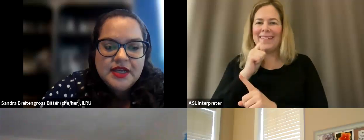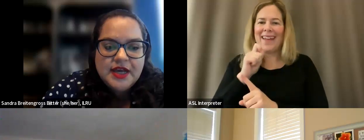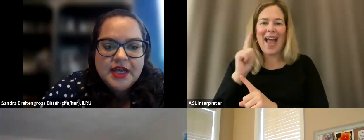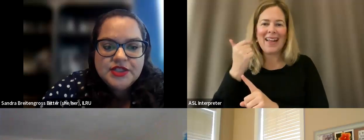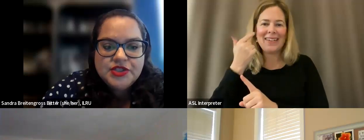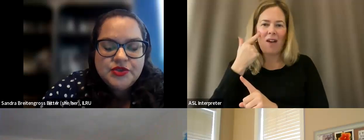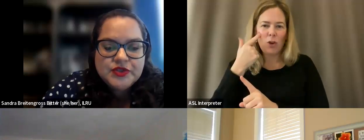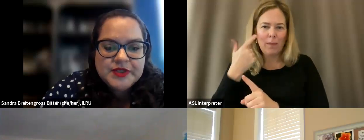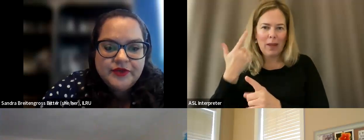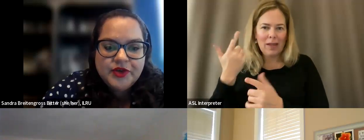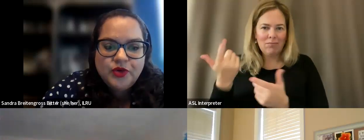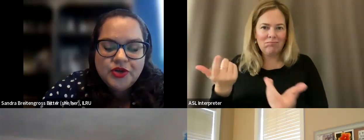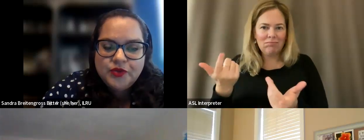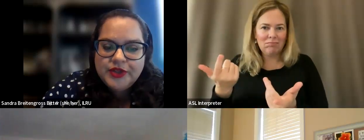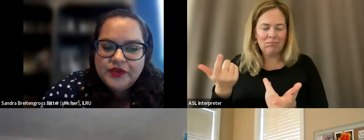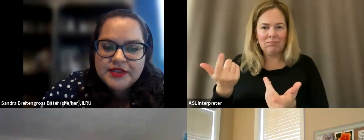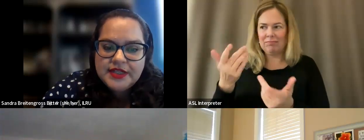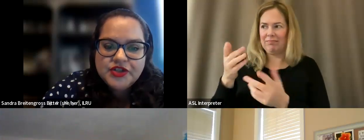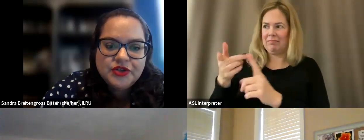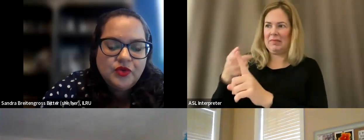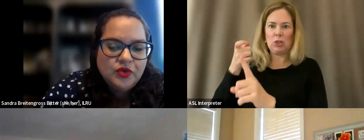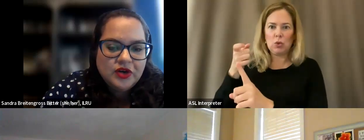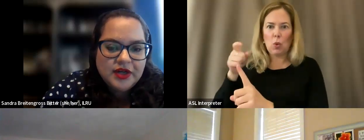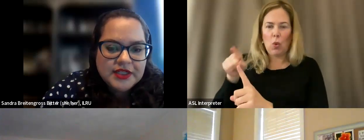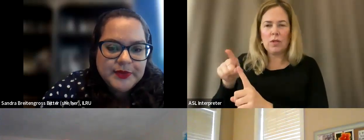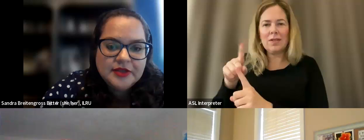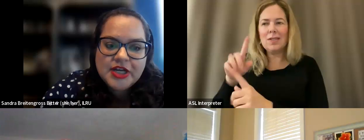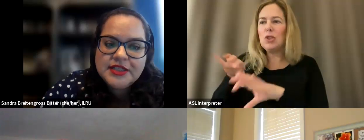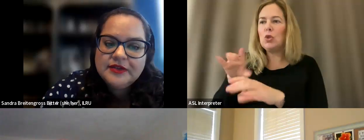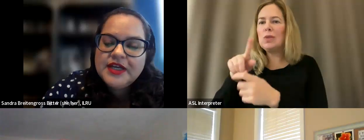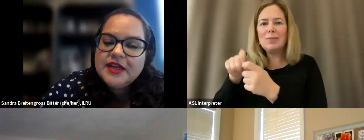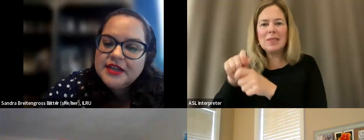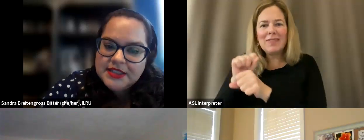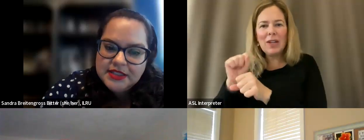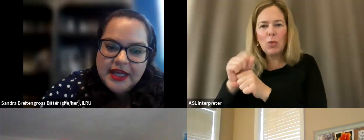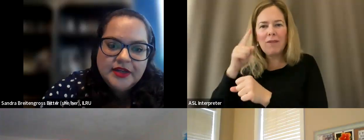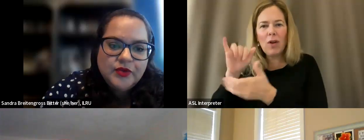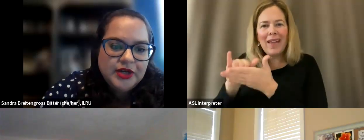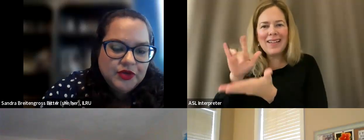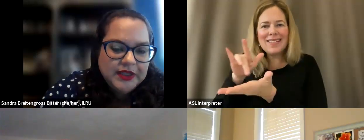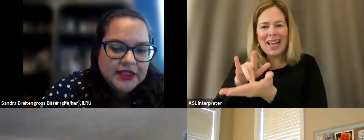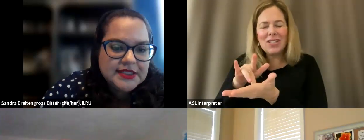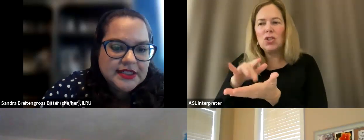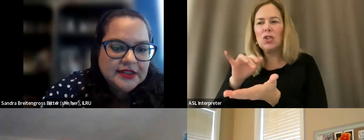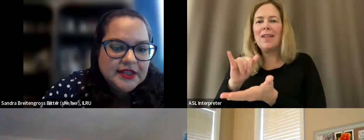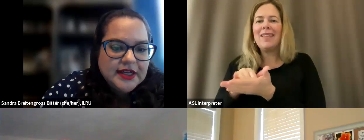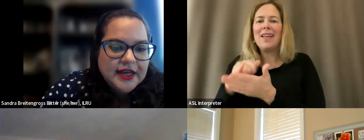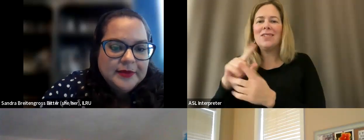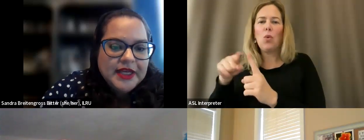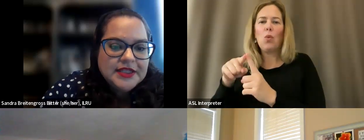source to do specific work with a center or on a SPIL objective. This is again where it would be